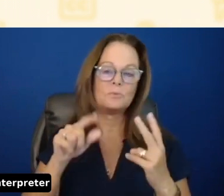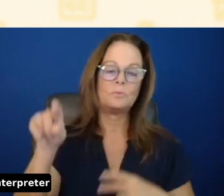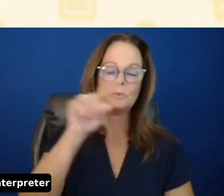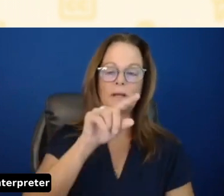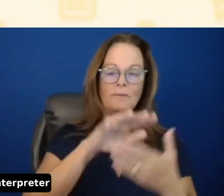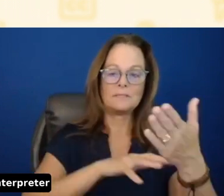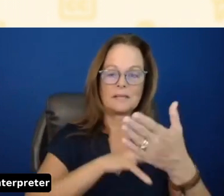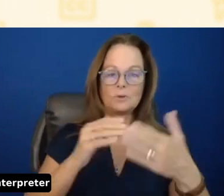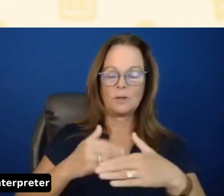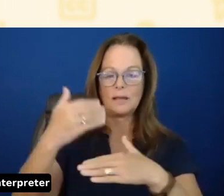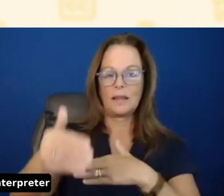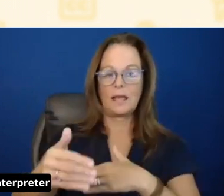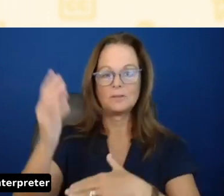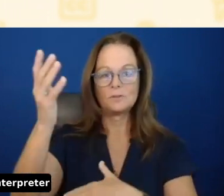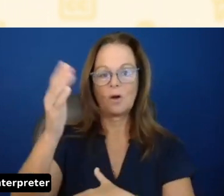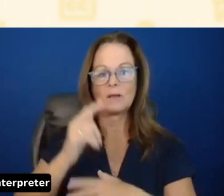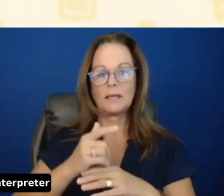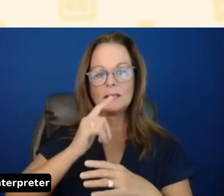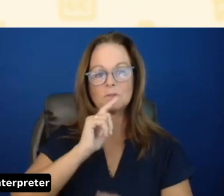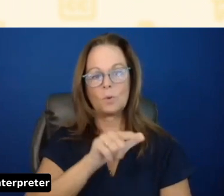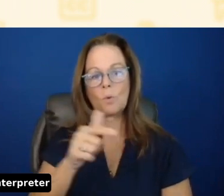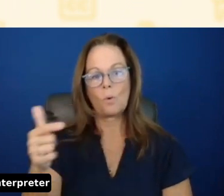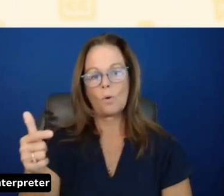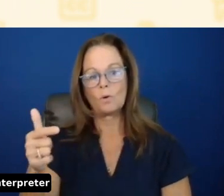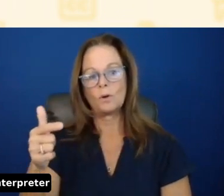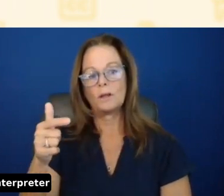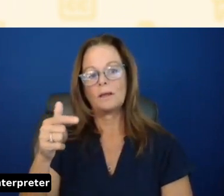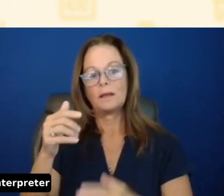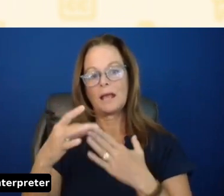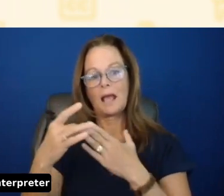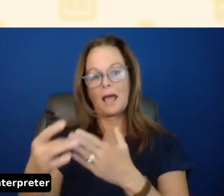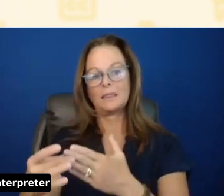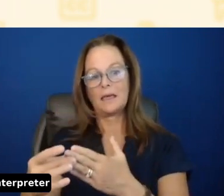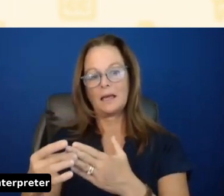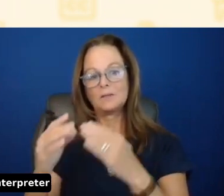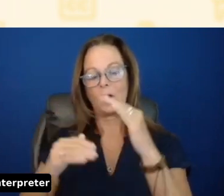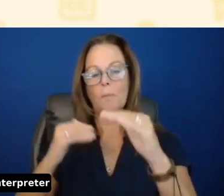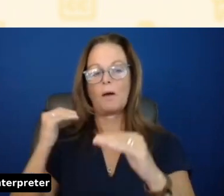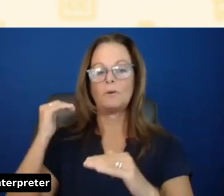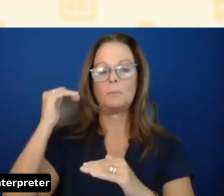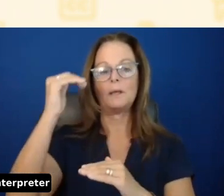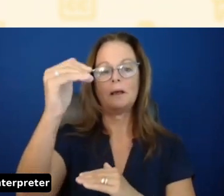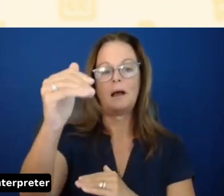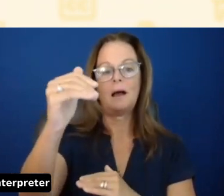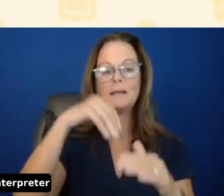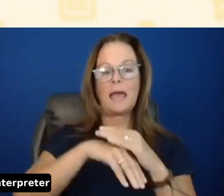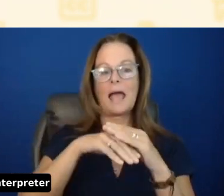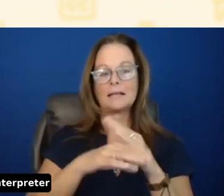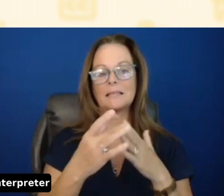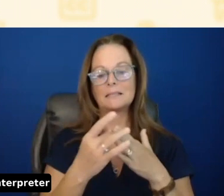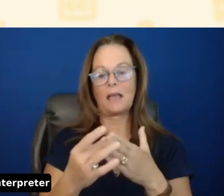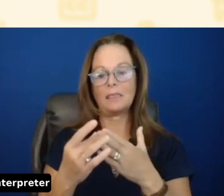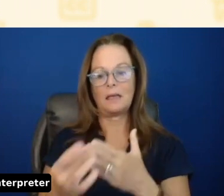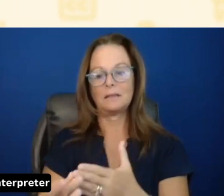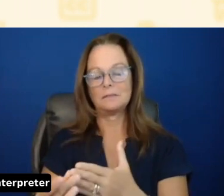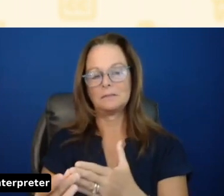for the next talk, that is authoring tool accessibility guideline, going above and beyond web content accessibility guideline